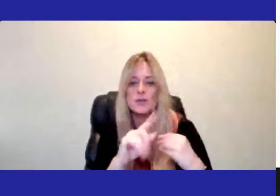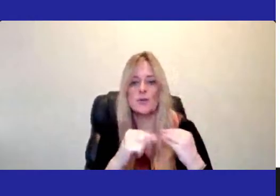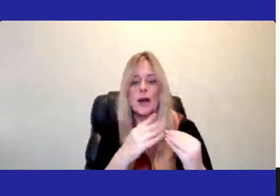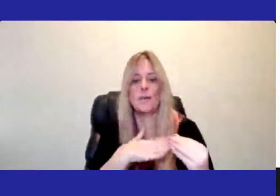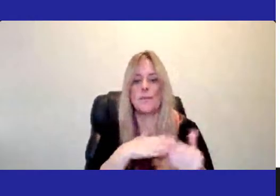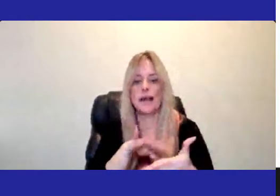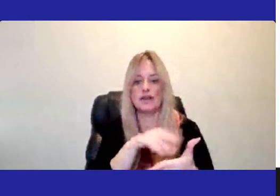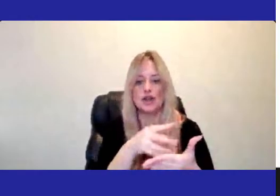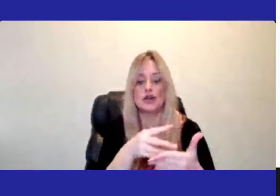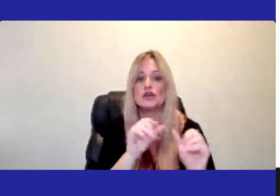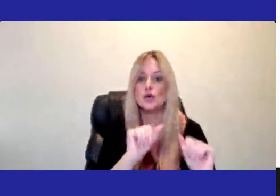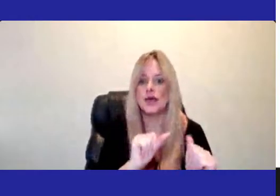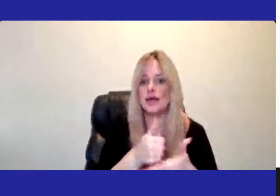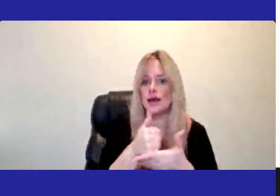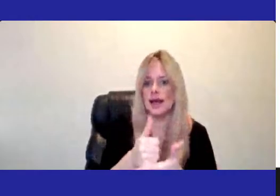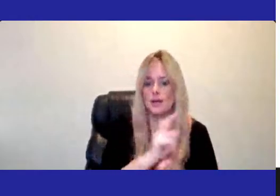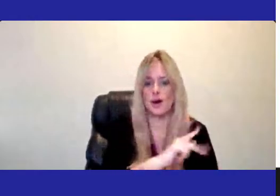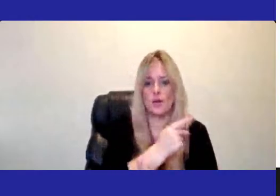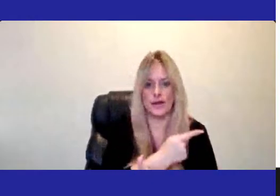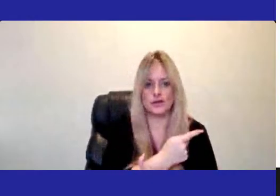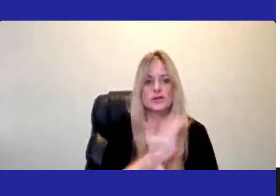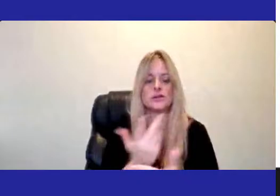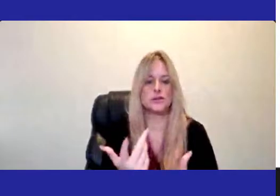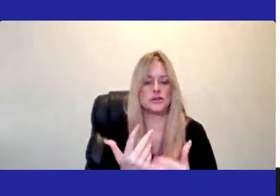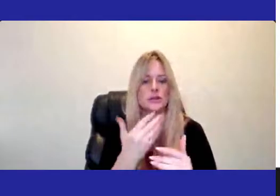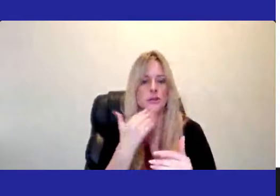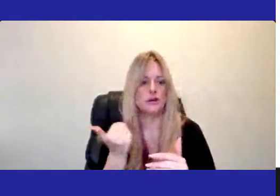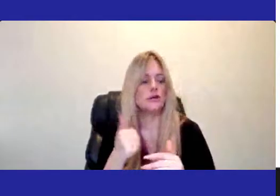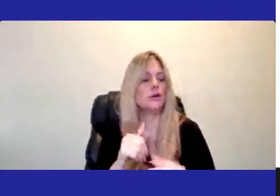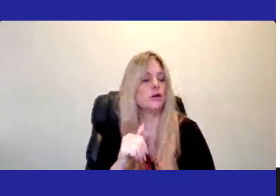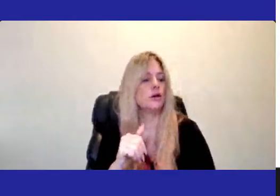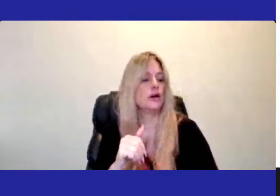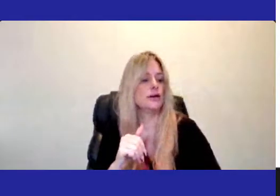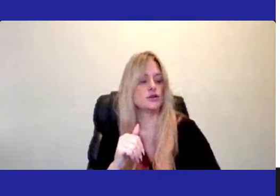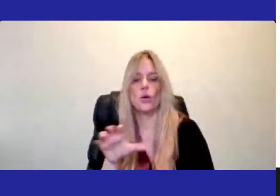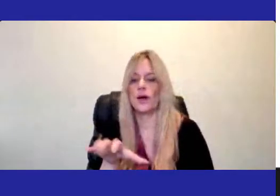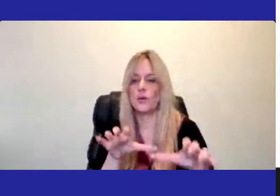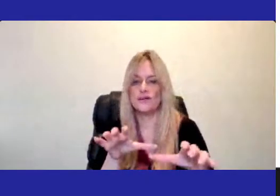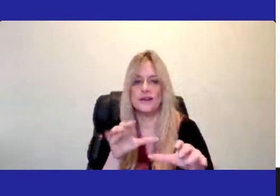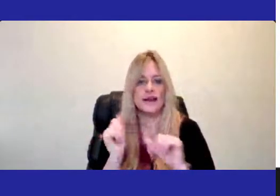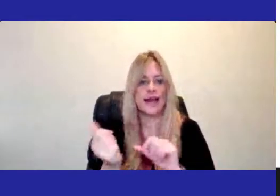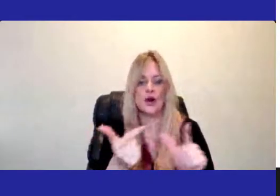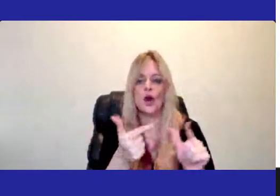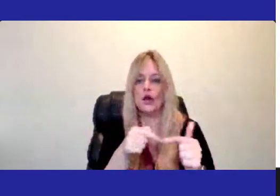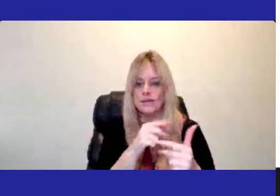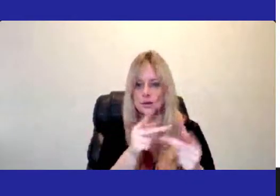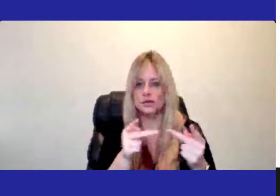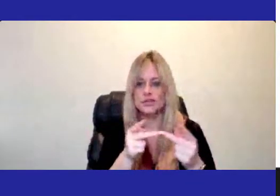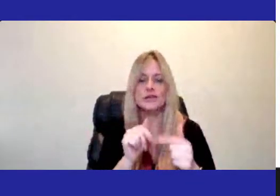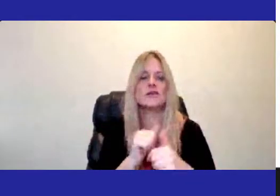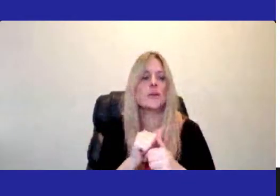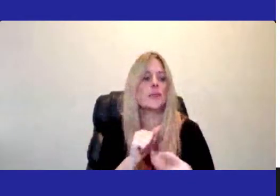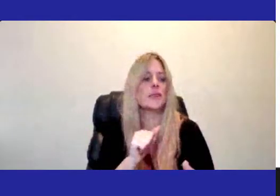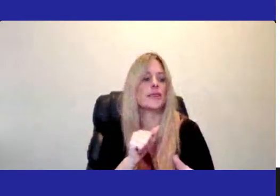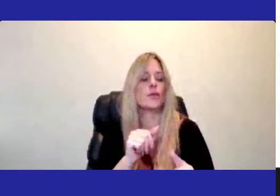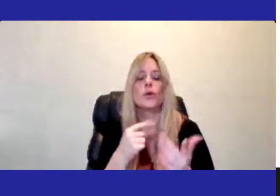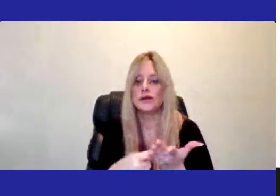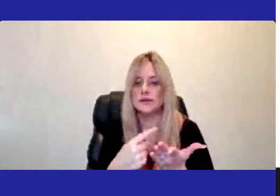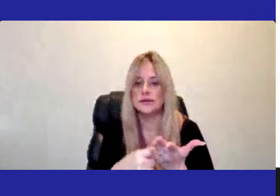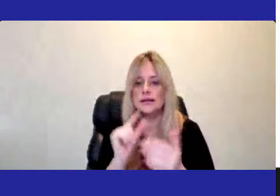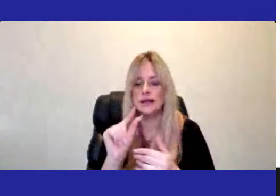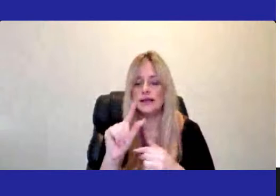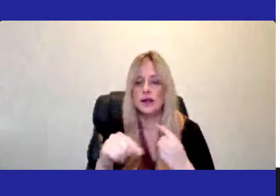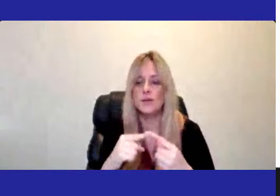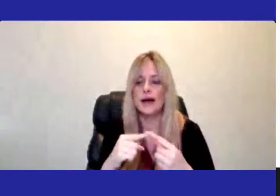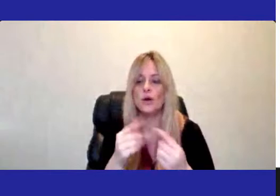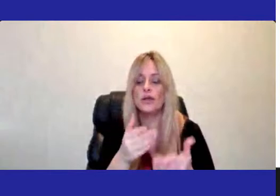our patient population. If you can go to the next slide, and we've done that at all the sites you see. We talked a little bit about some of the things